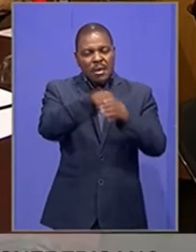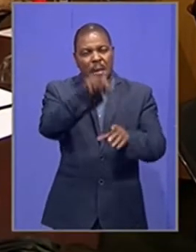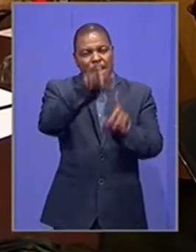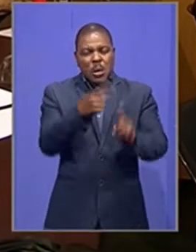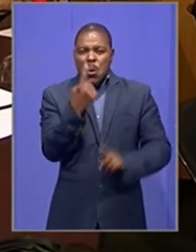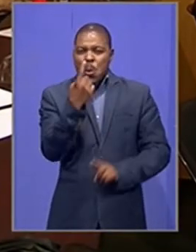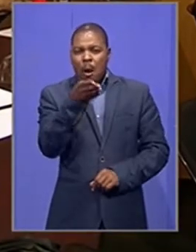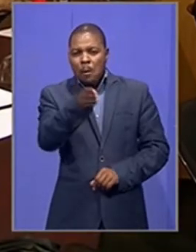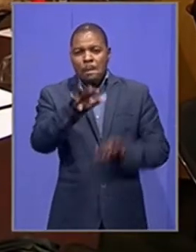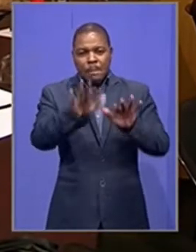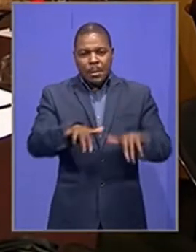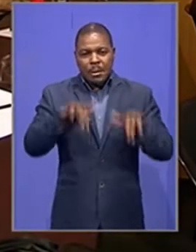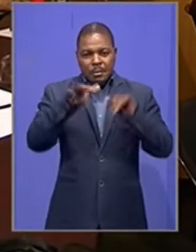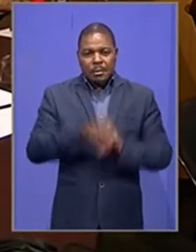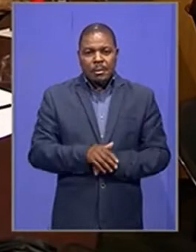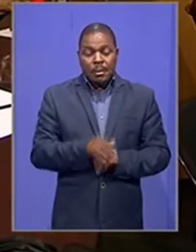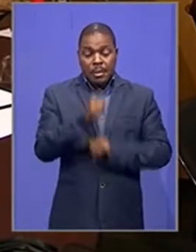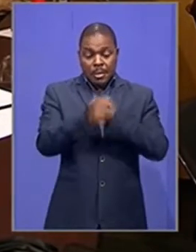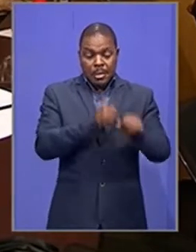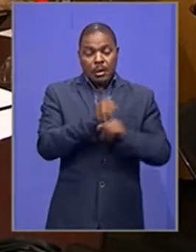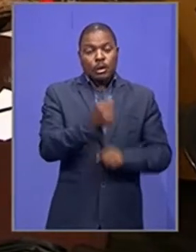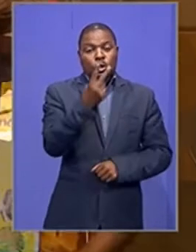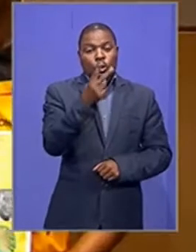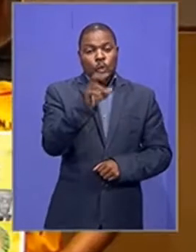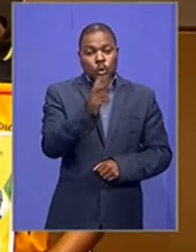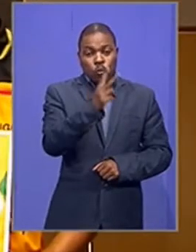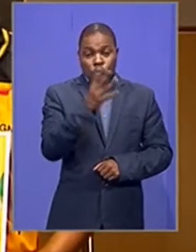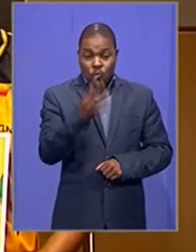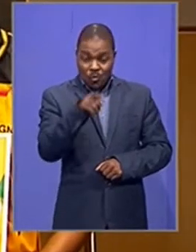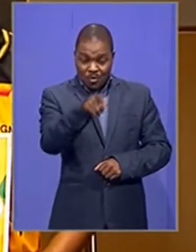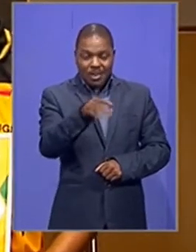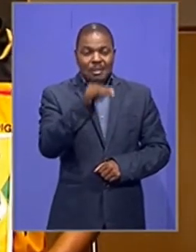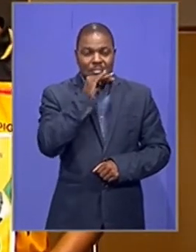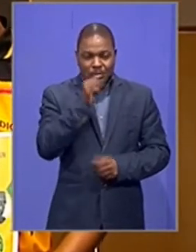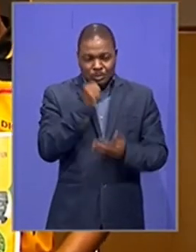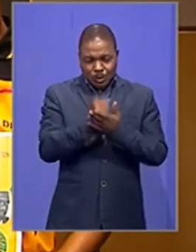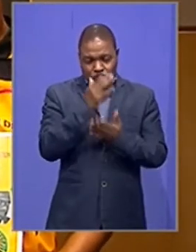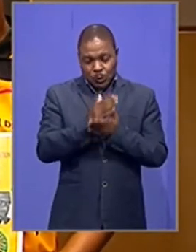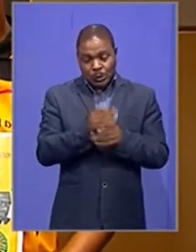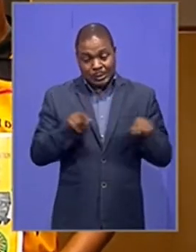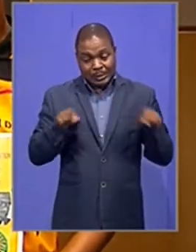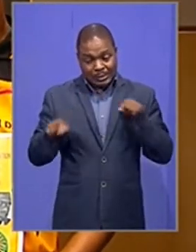mong. Dikgetho tsa naha tsa 2024 e tla ba netefalletso ya hore